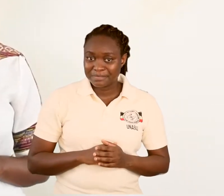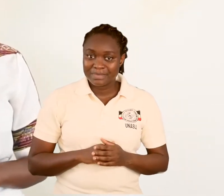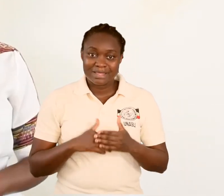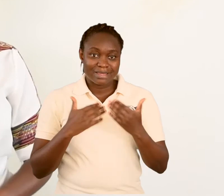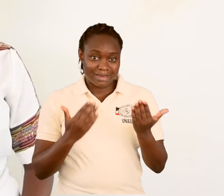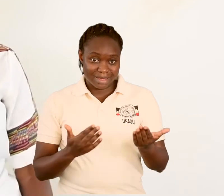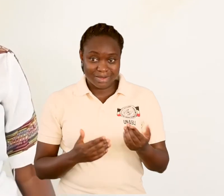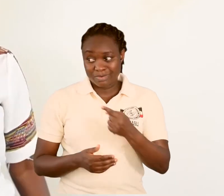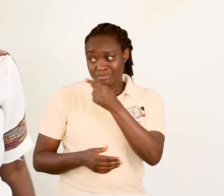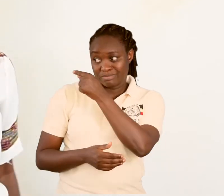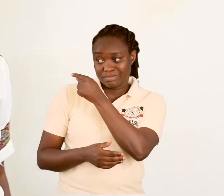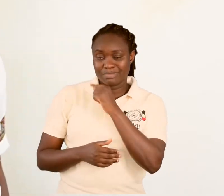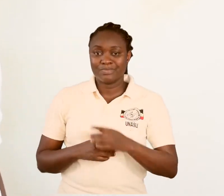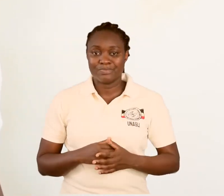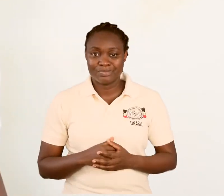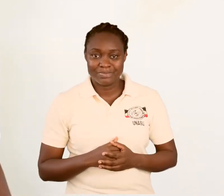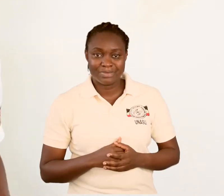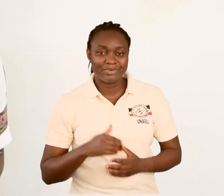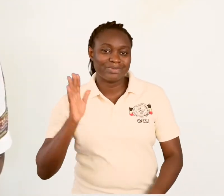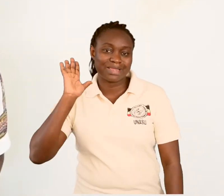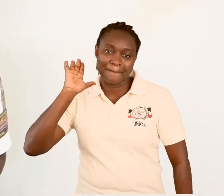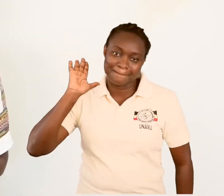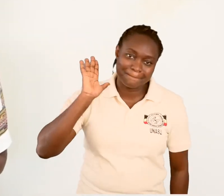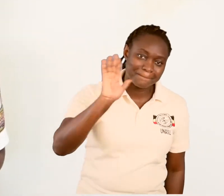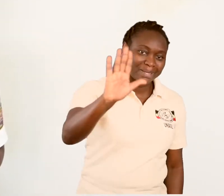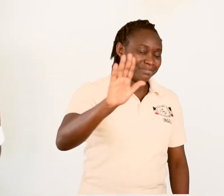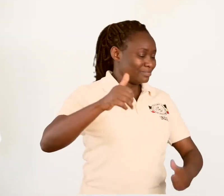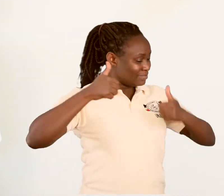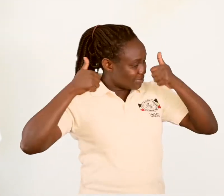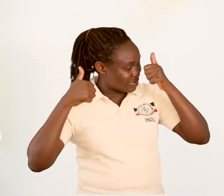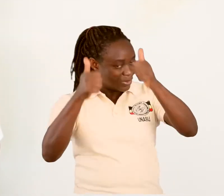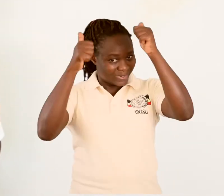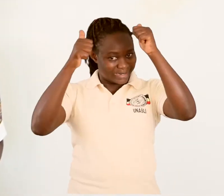give you a high 5.